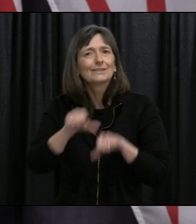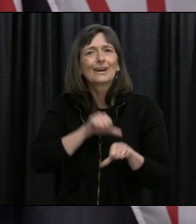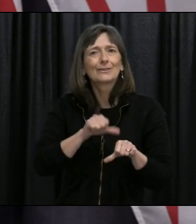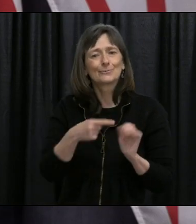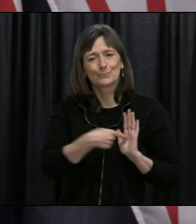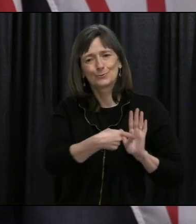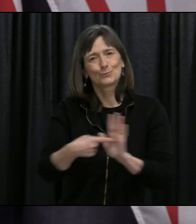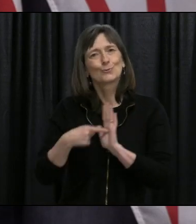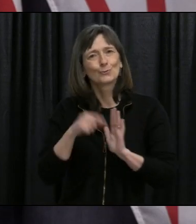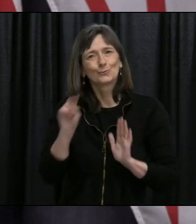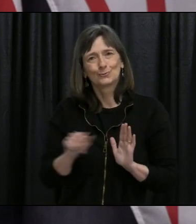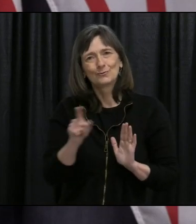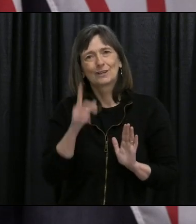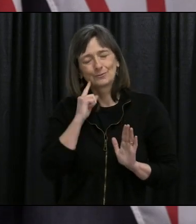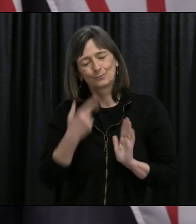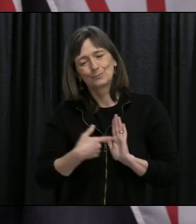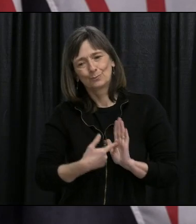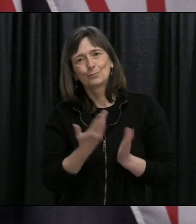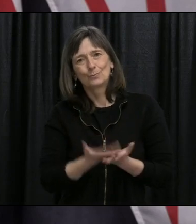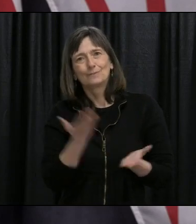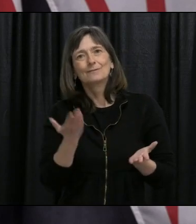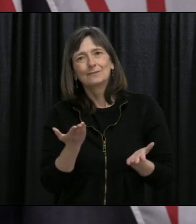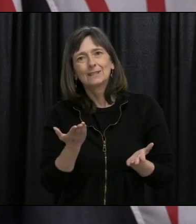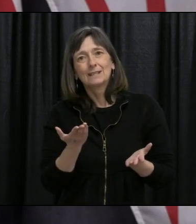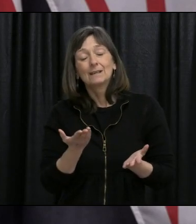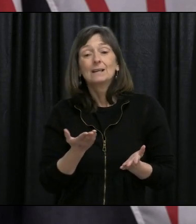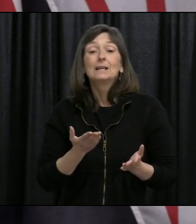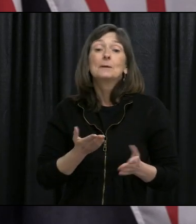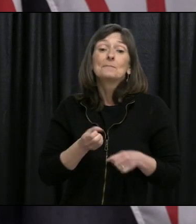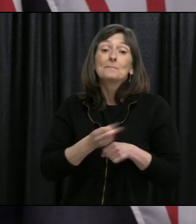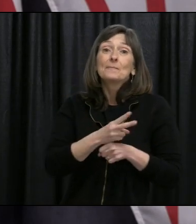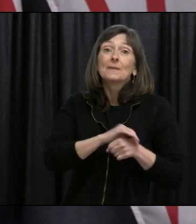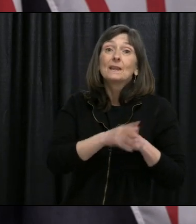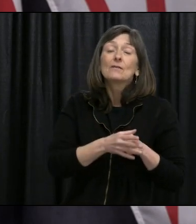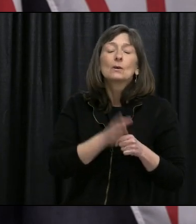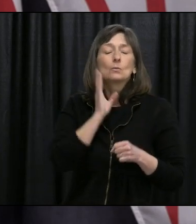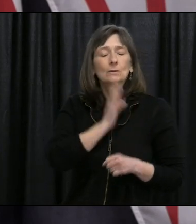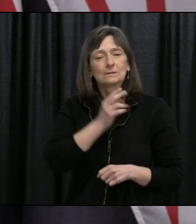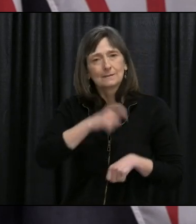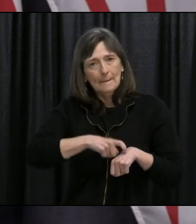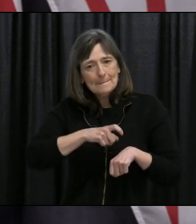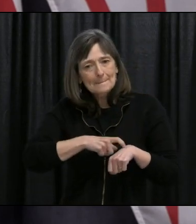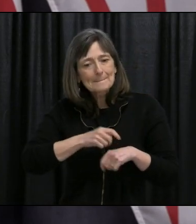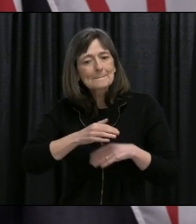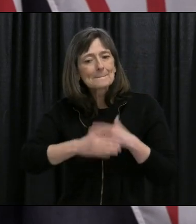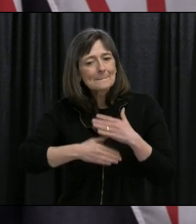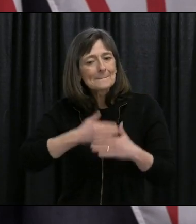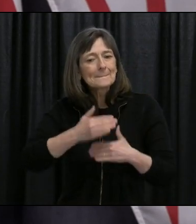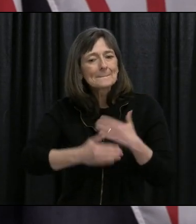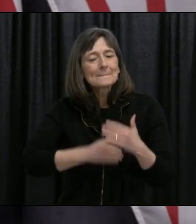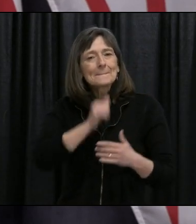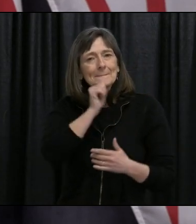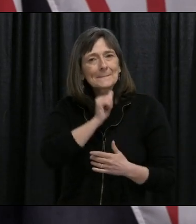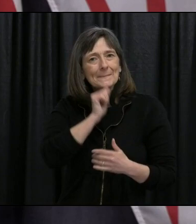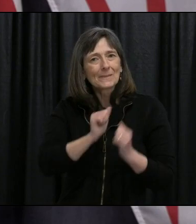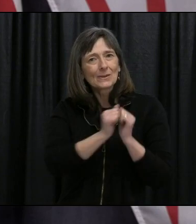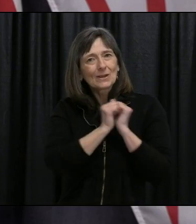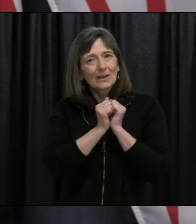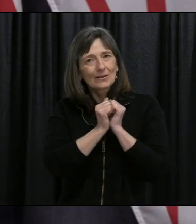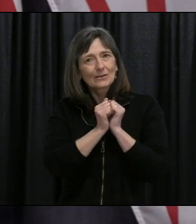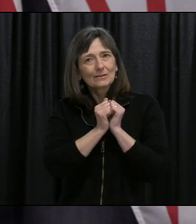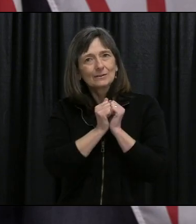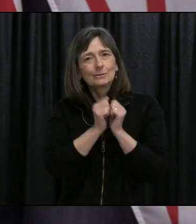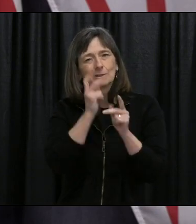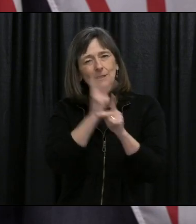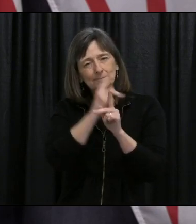character. Overcoming this pandemic will take time and patience, but I can assure you we will get there, and we will do it together. So hold